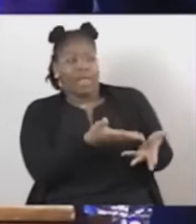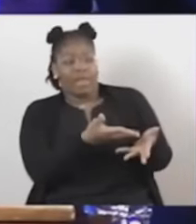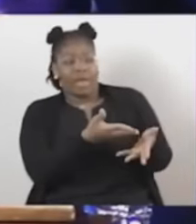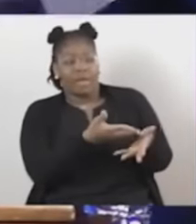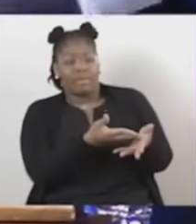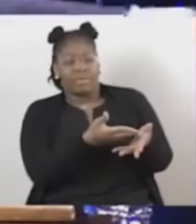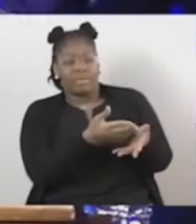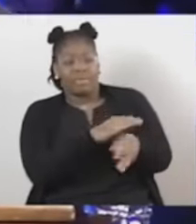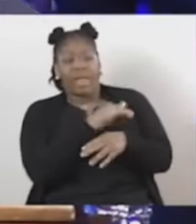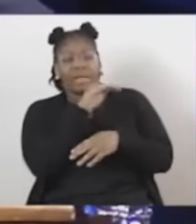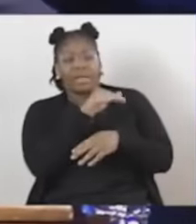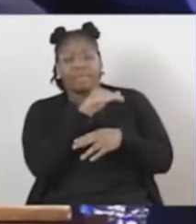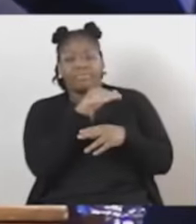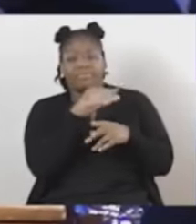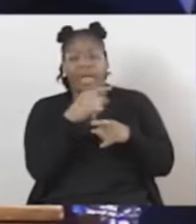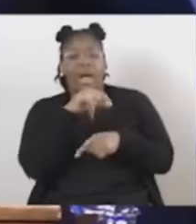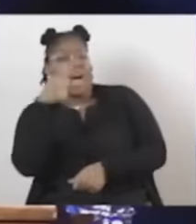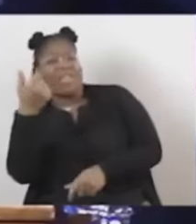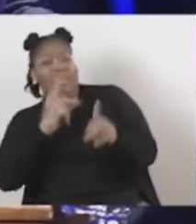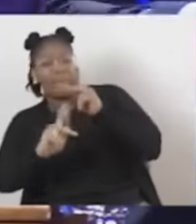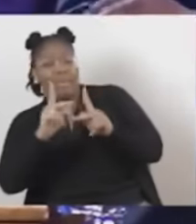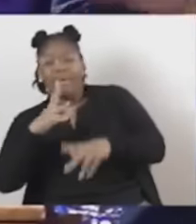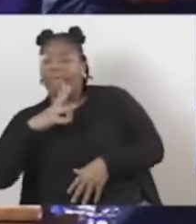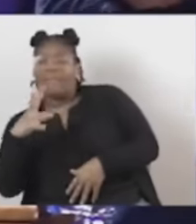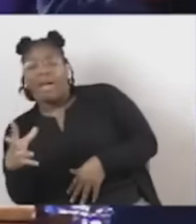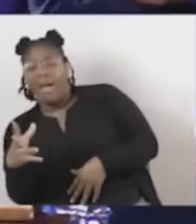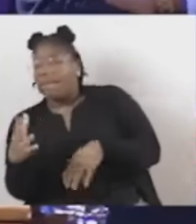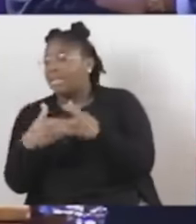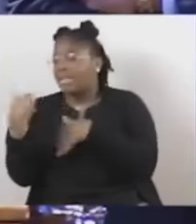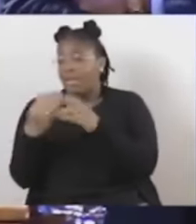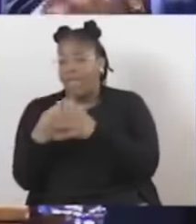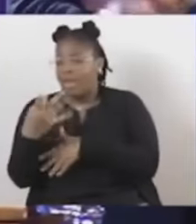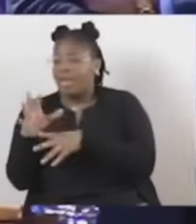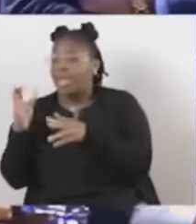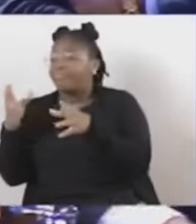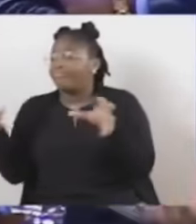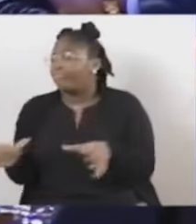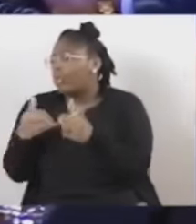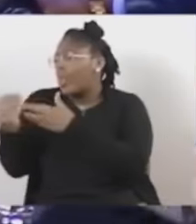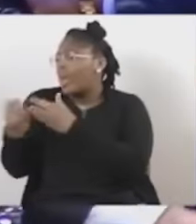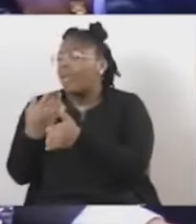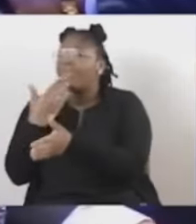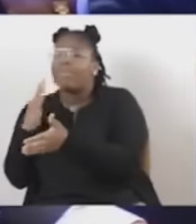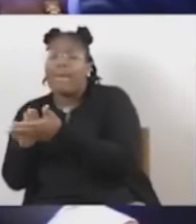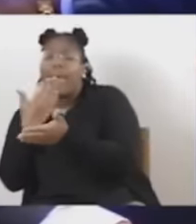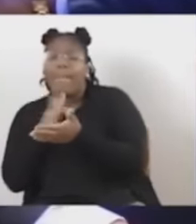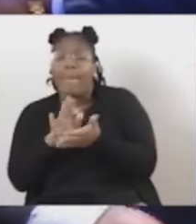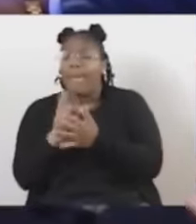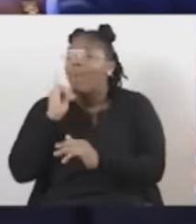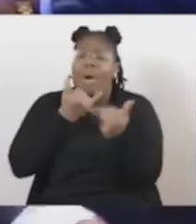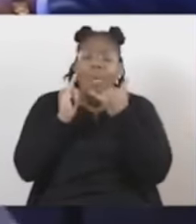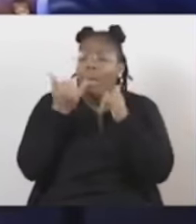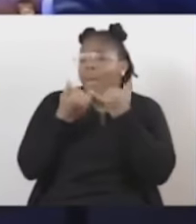that. It seems like other people are able to connive and trick and slick their way through life, and it seems like they're still making good money, getting promotions on the